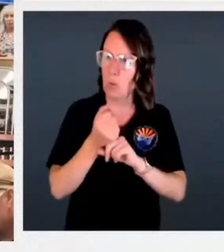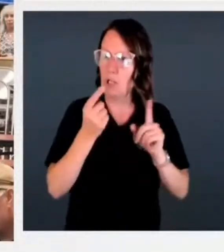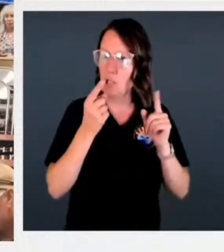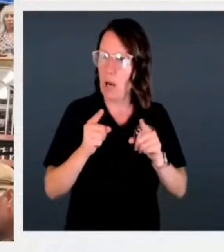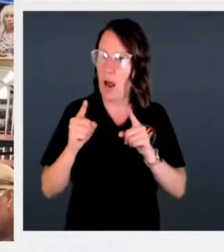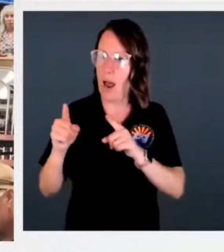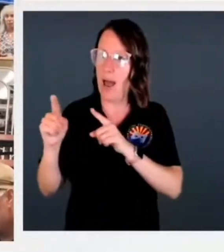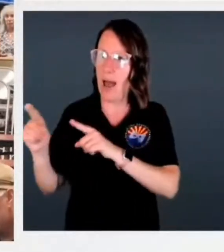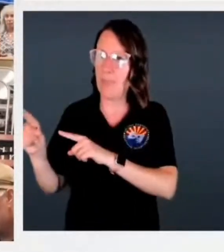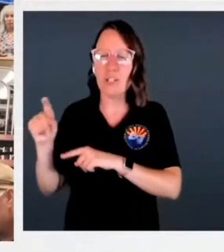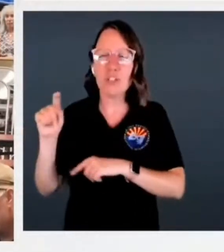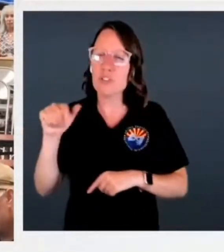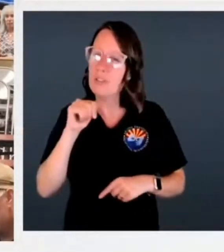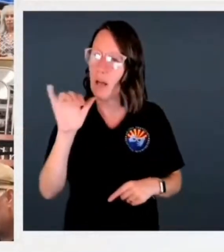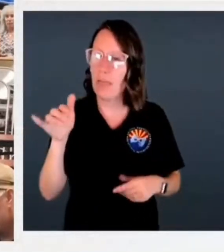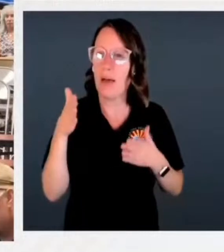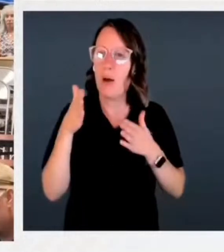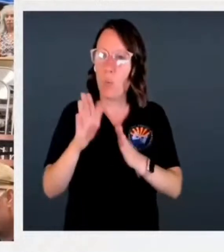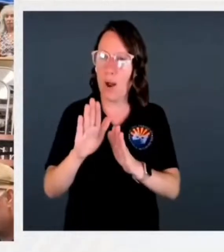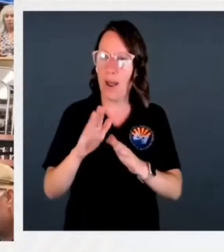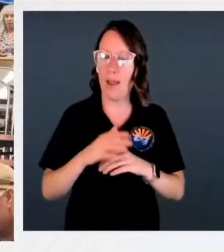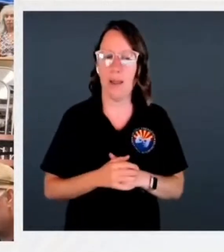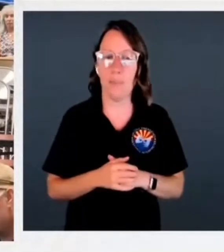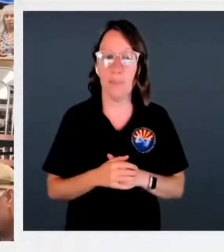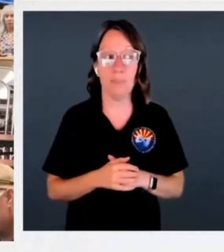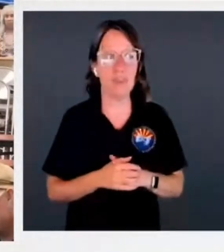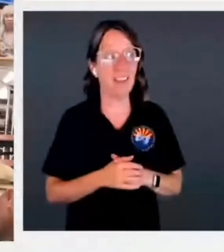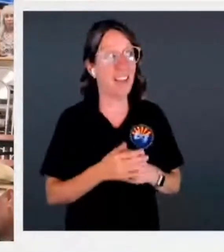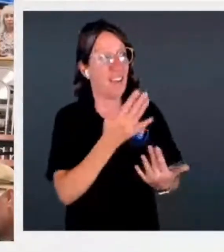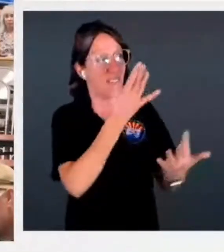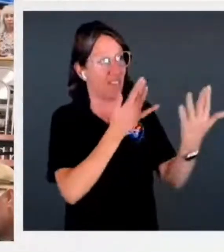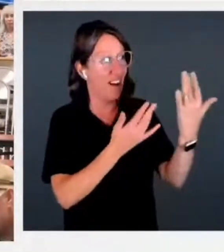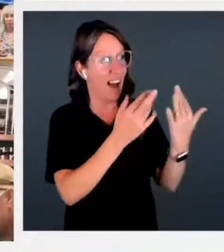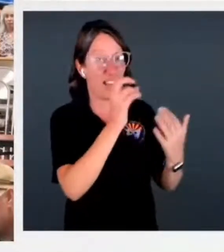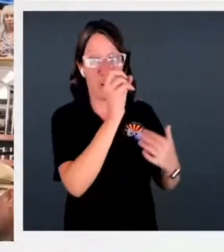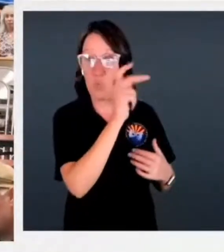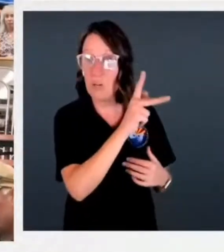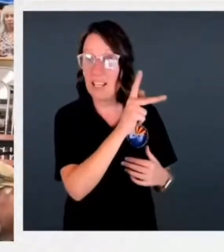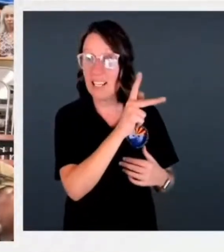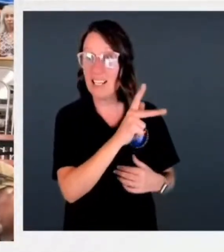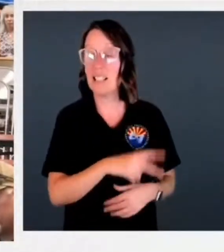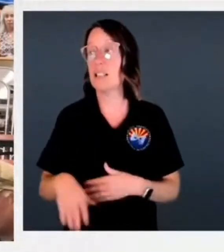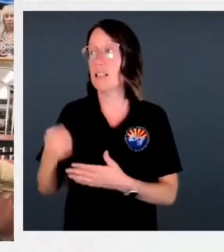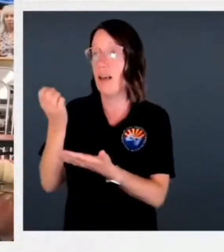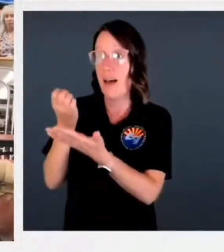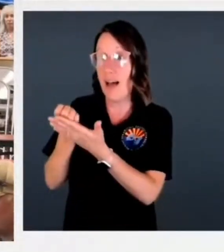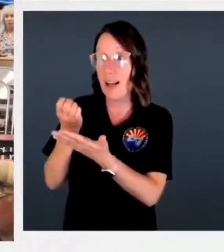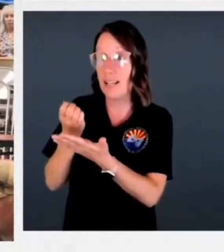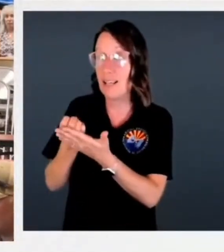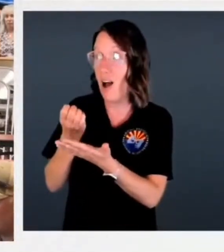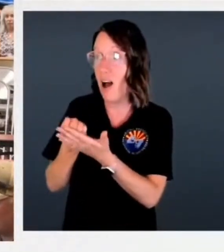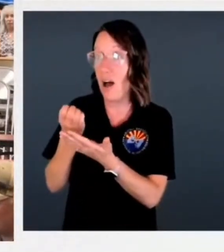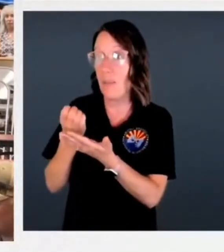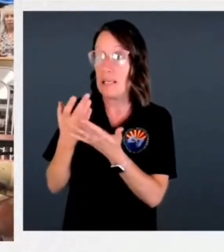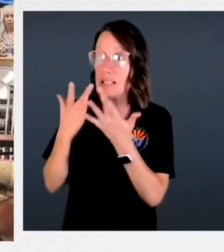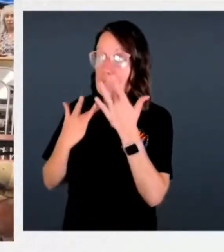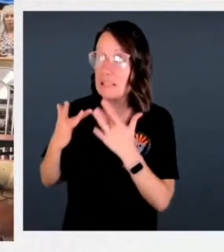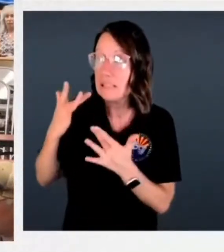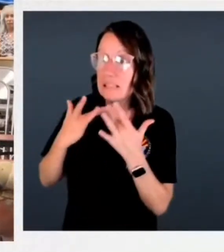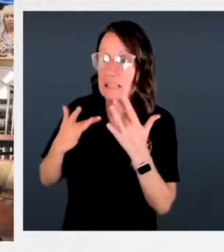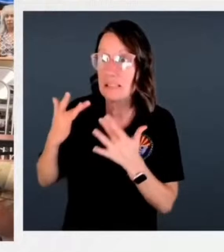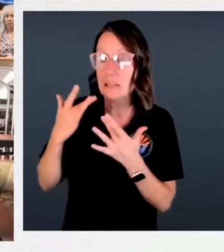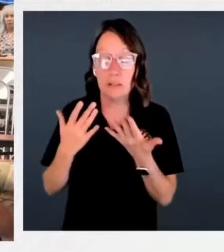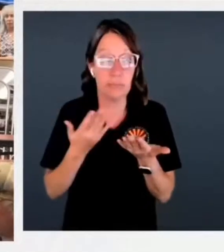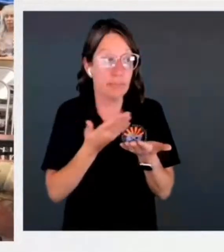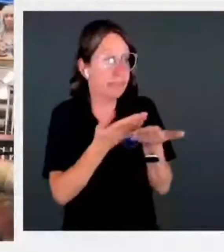it shouldn't be that way, because of the fire risk and the economic risks that affects hundreds of people. So I don't know, Ray, if